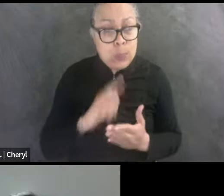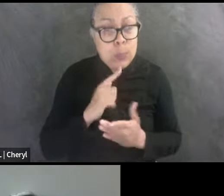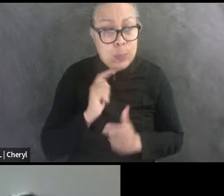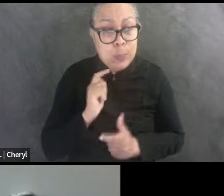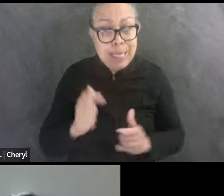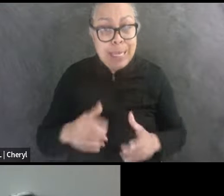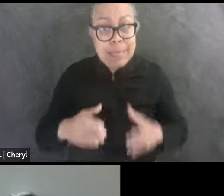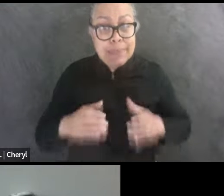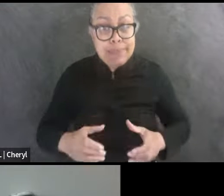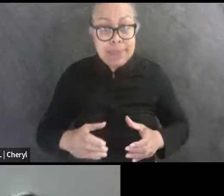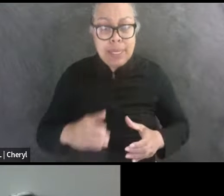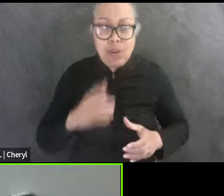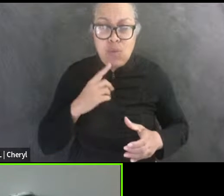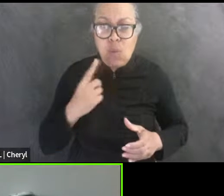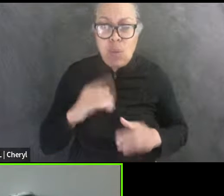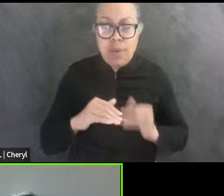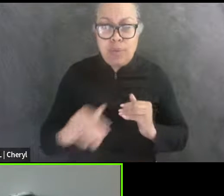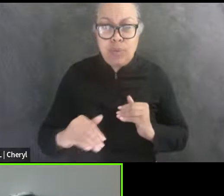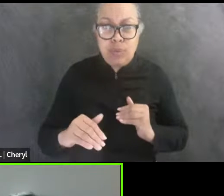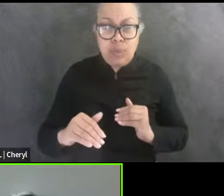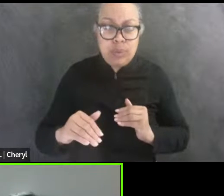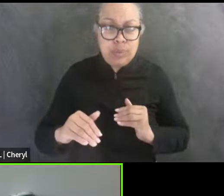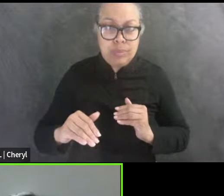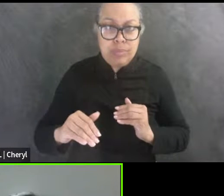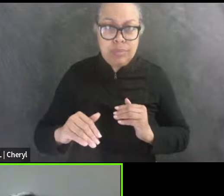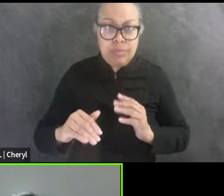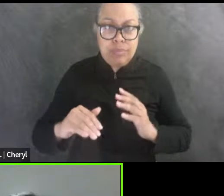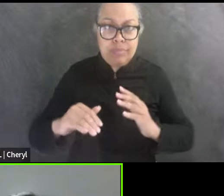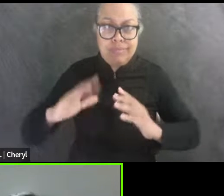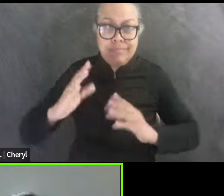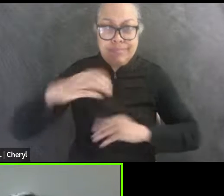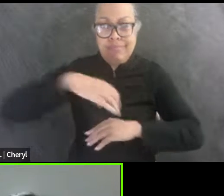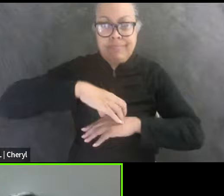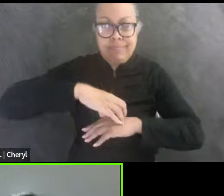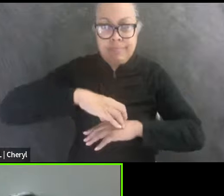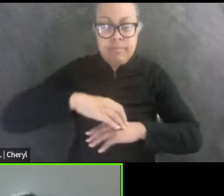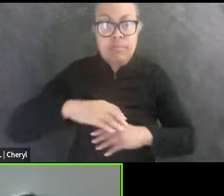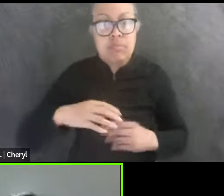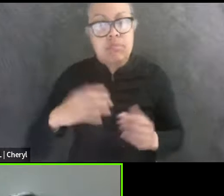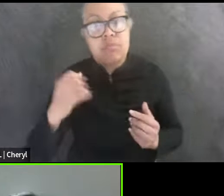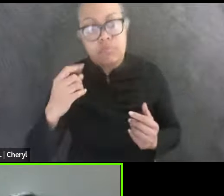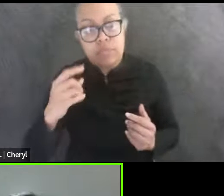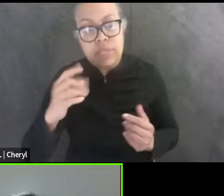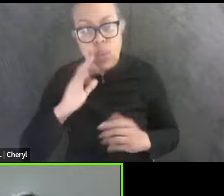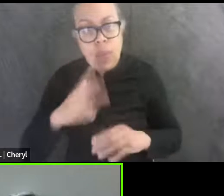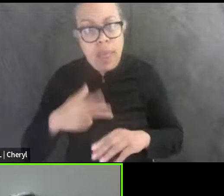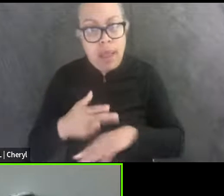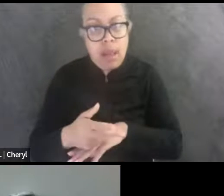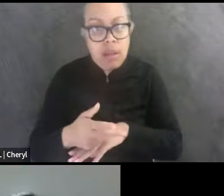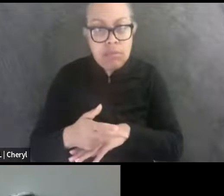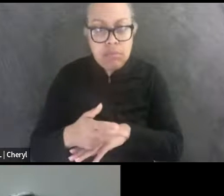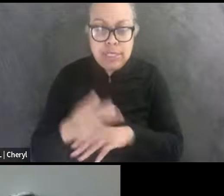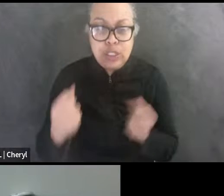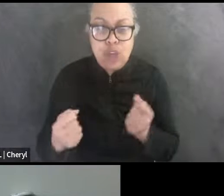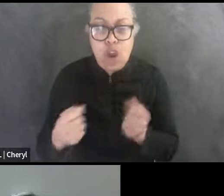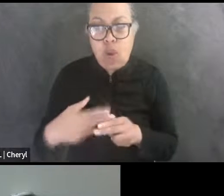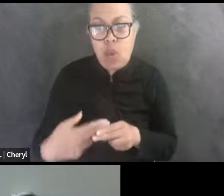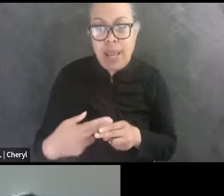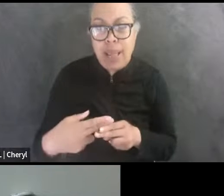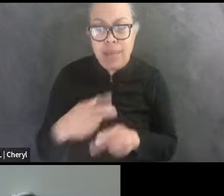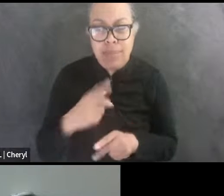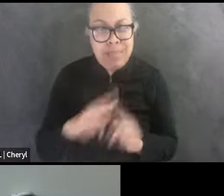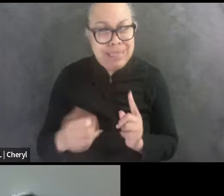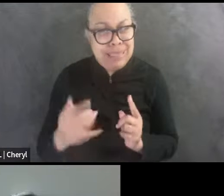single story structure. I mean, granted, it's for an automobile to have automobiles, but nonetheless. Yeah, it's hard to